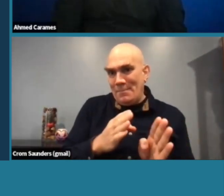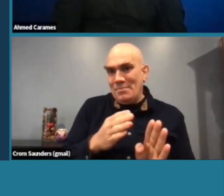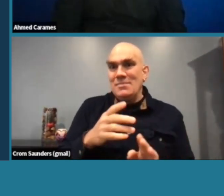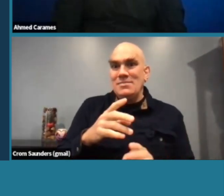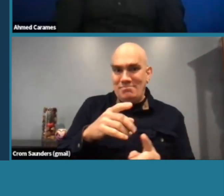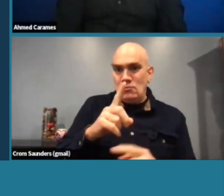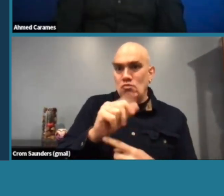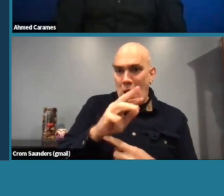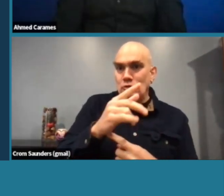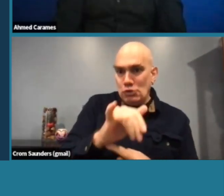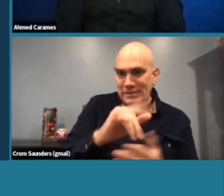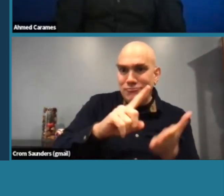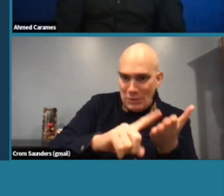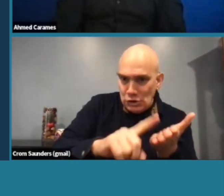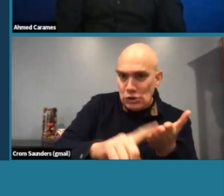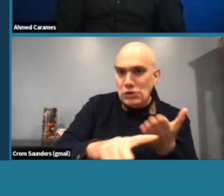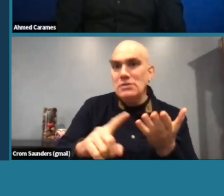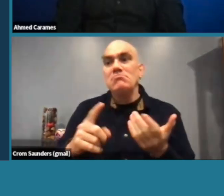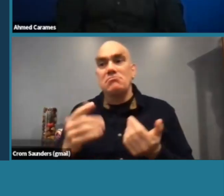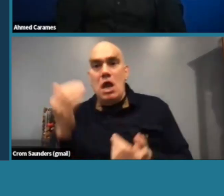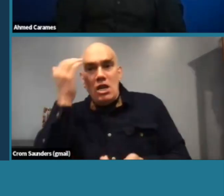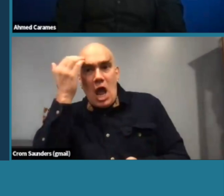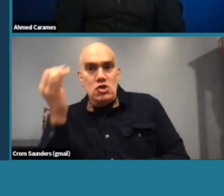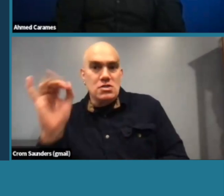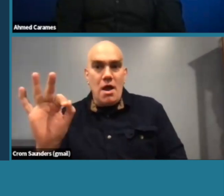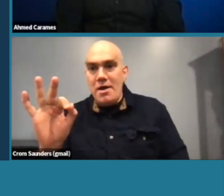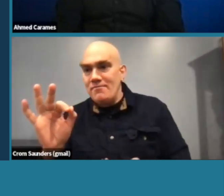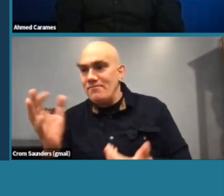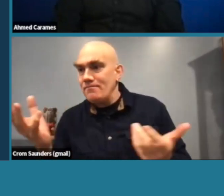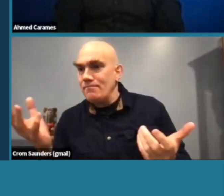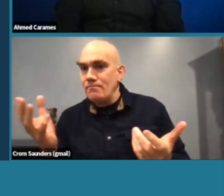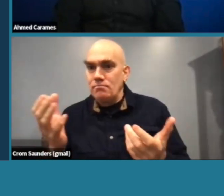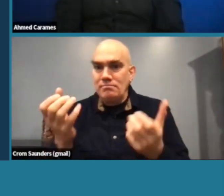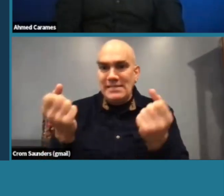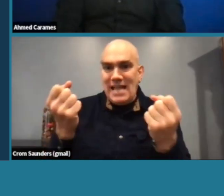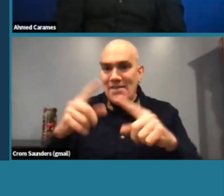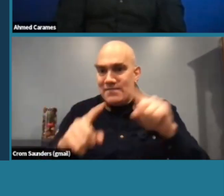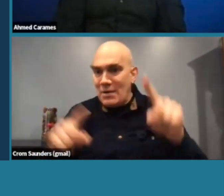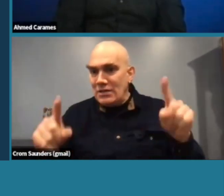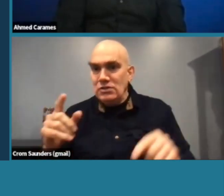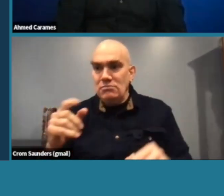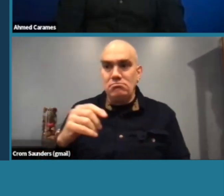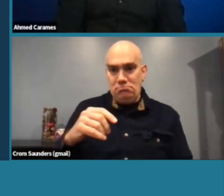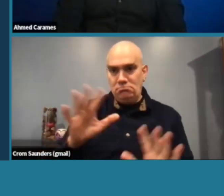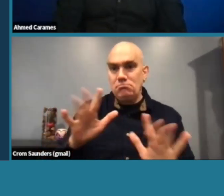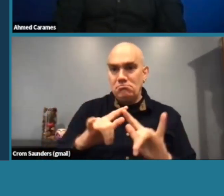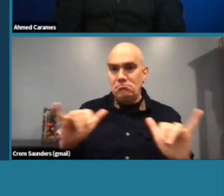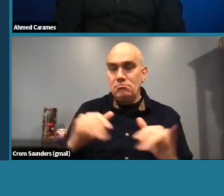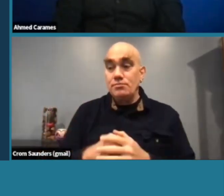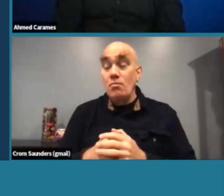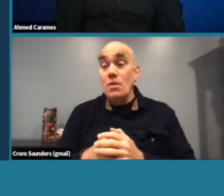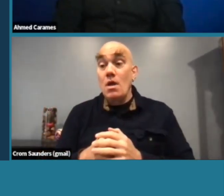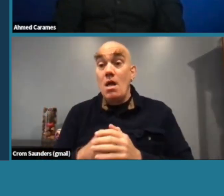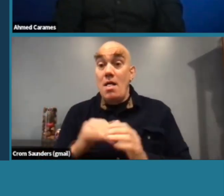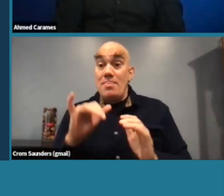sign choices. But there is a lot of prep work involved. There's the dramaturgy aspect. There's the knowledge of all